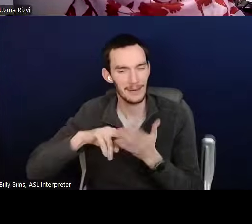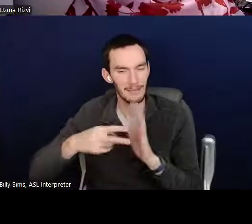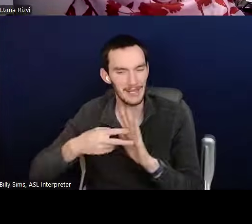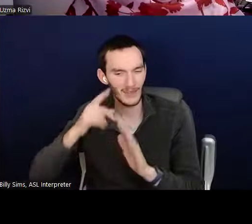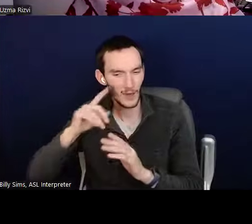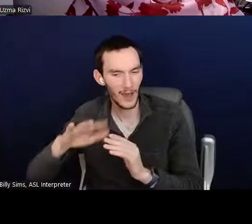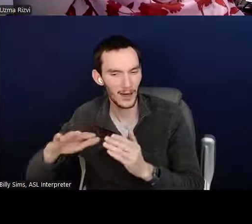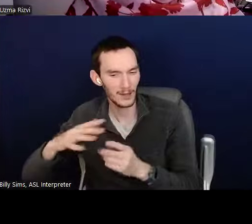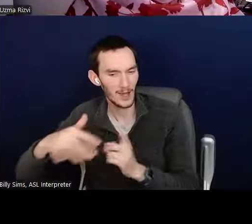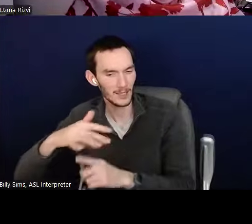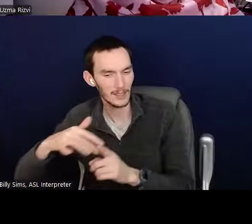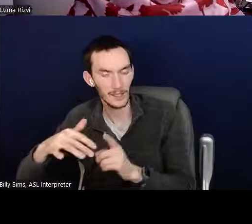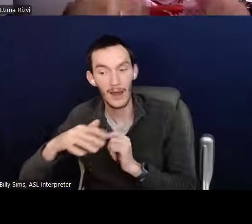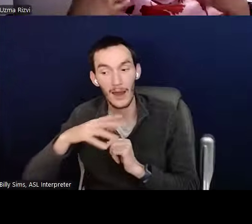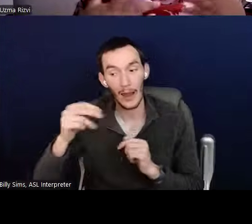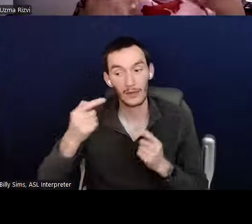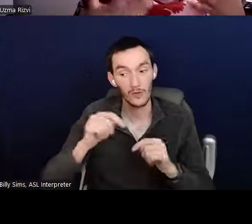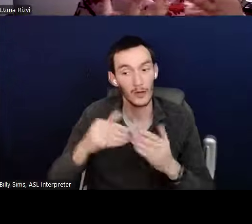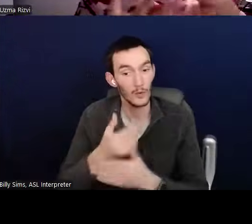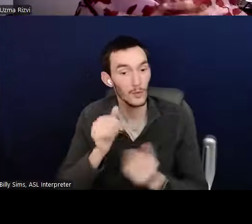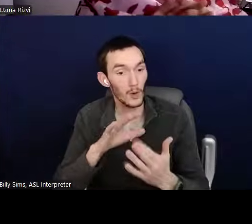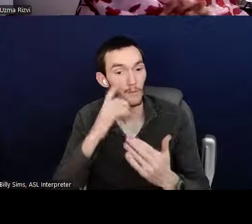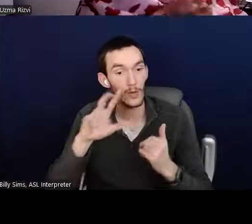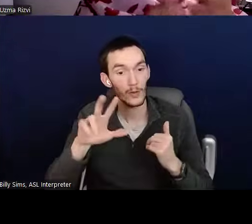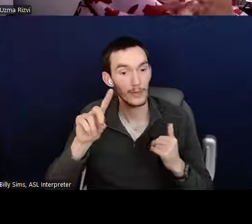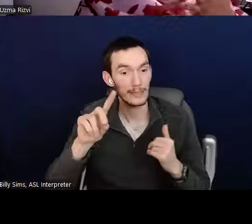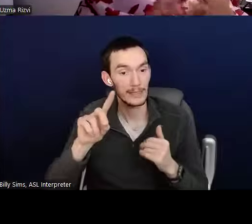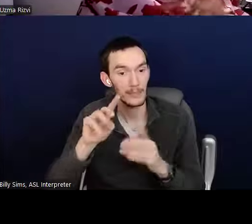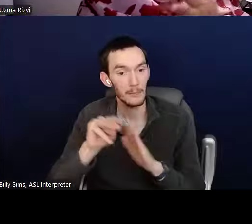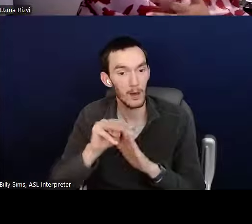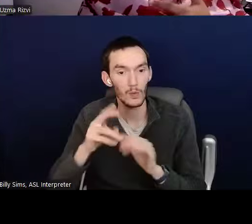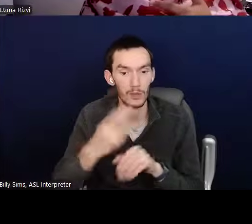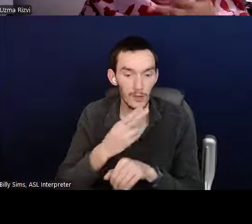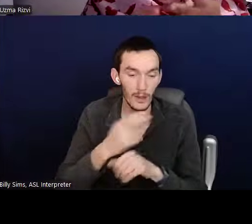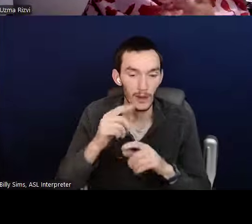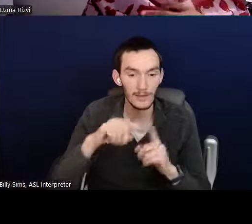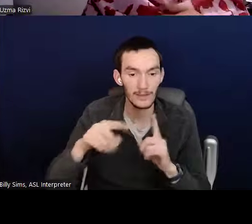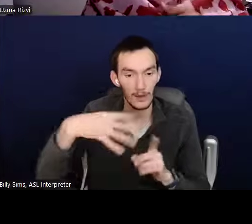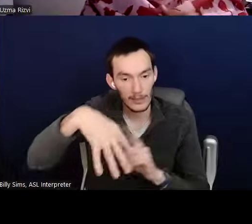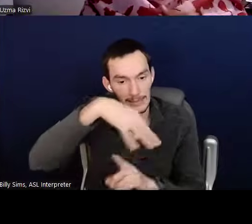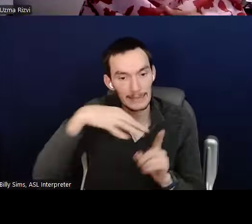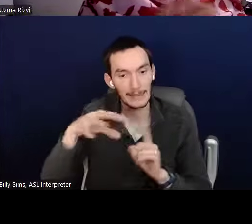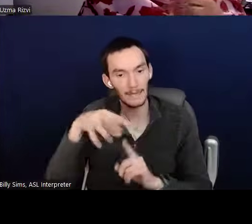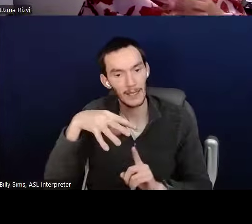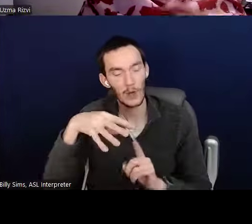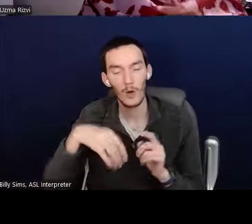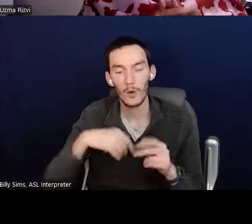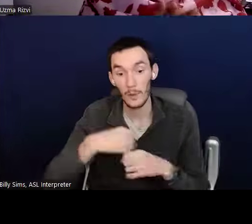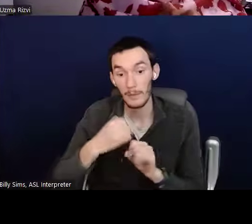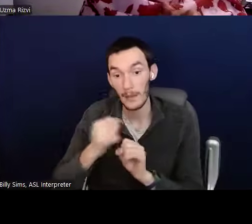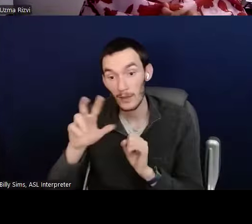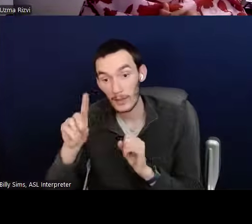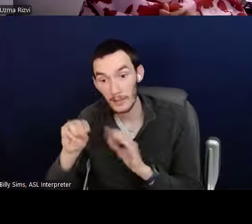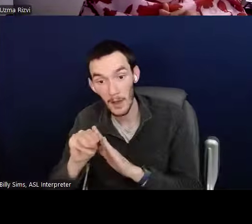as approaches to 3D modeling, because we use a lot of LiDAR, we use 360 videos, we make 3D models, we're